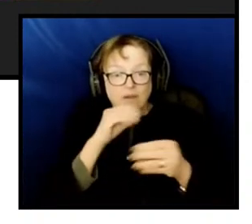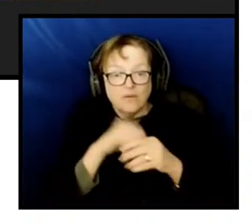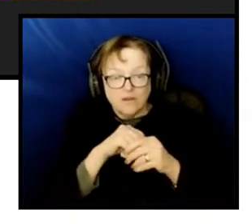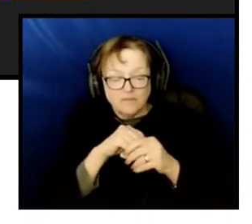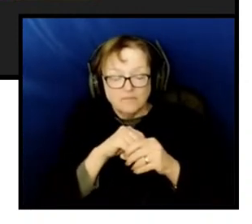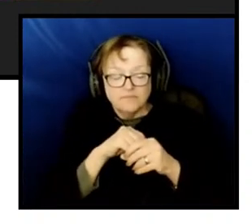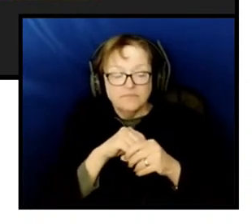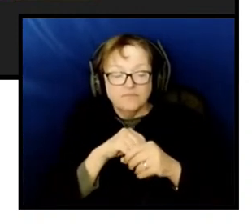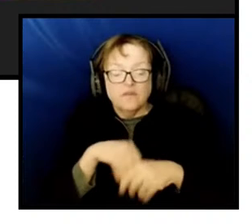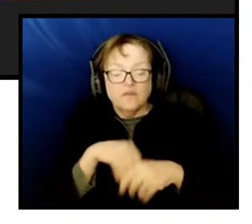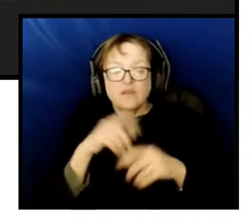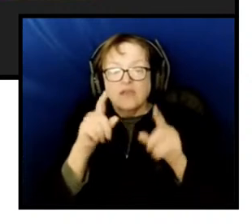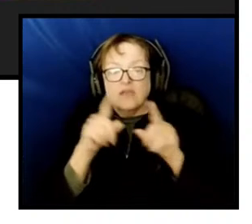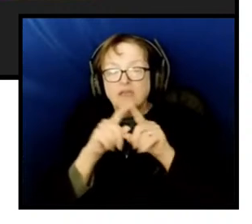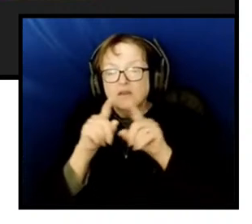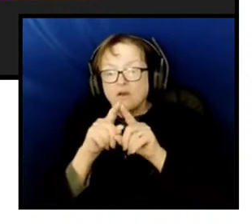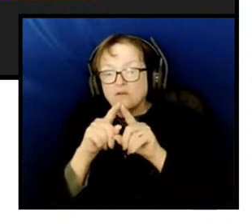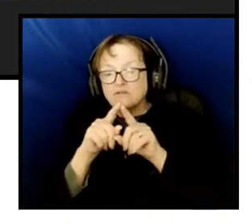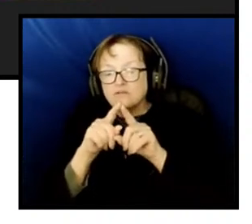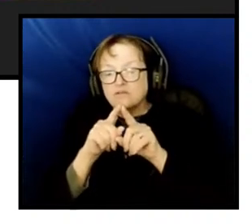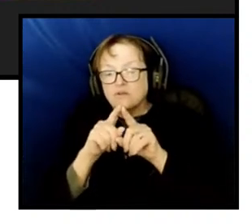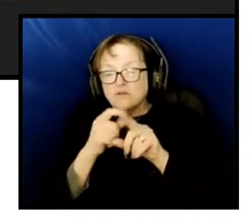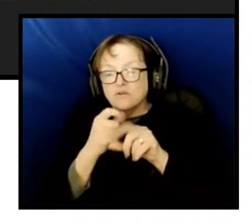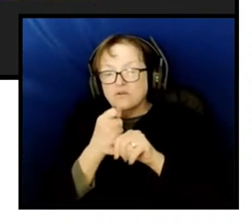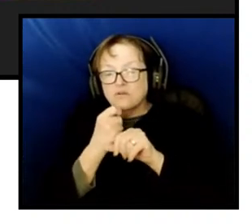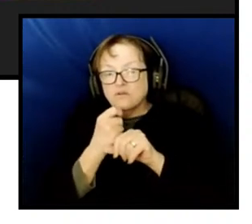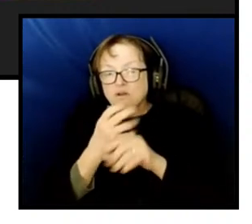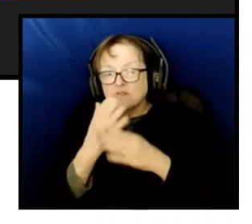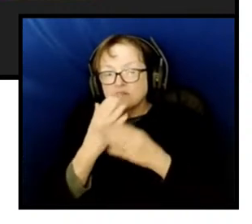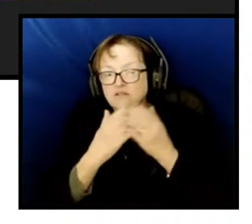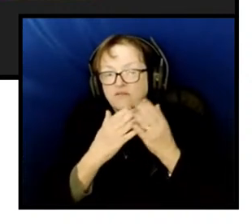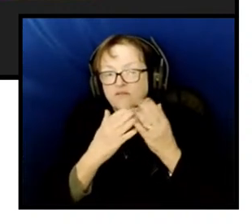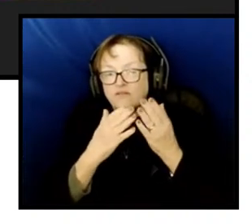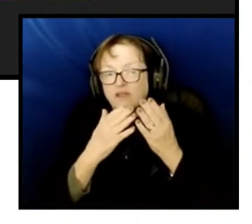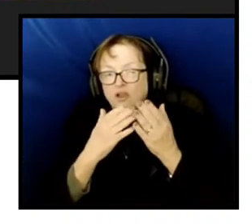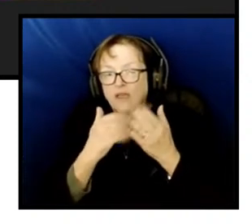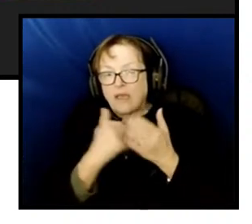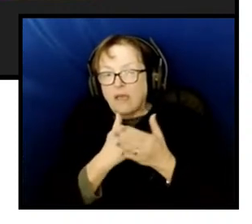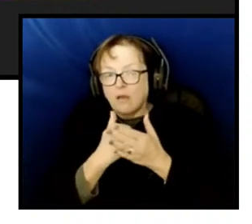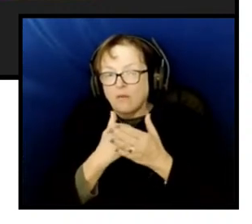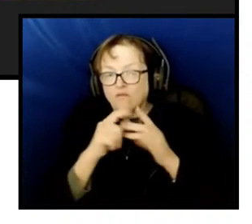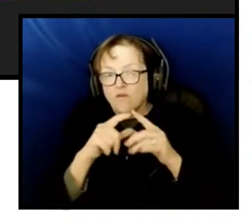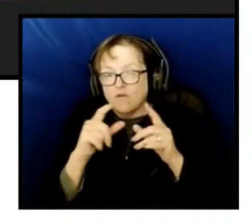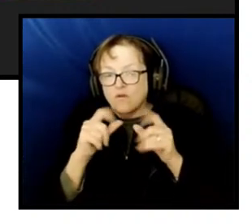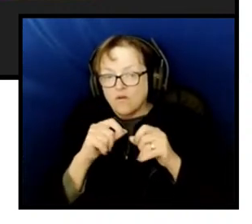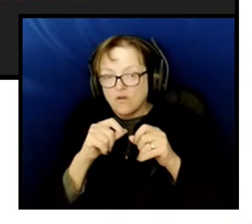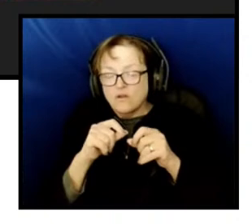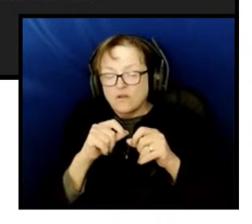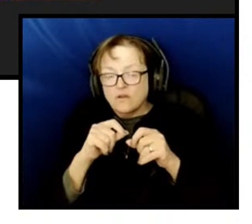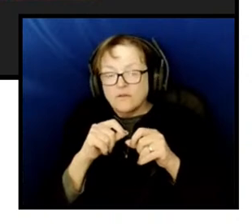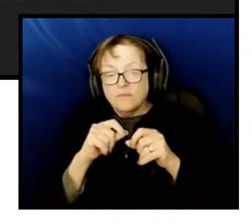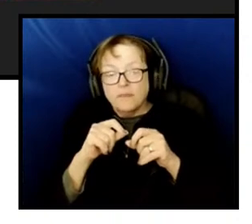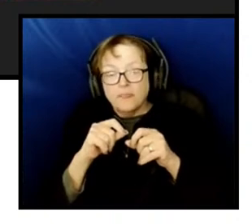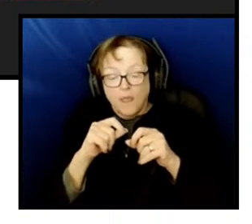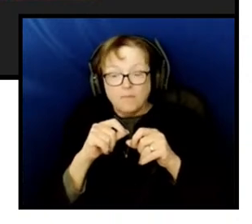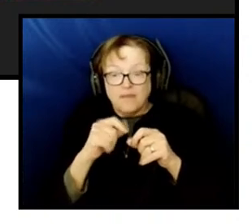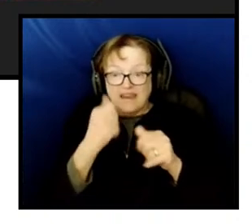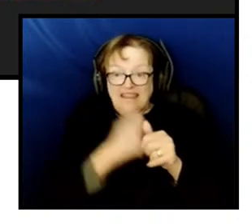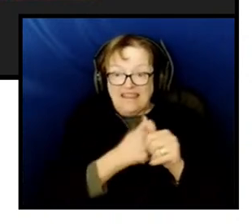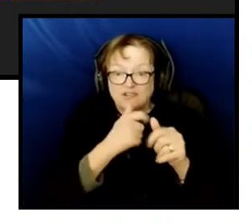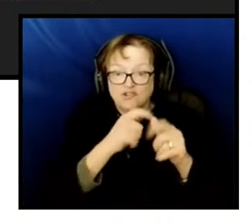also comes with a bit of naivete because this is a very youthful card, but nonetheless, because they're so willing to move